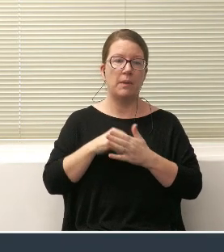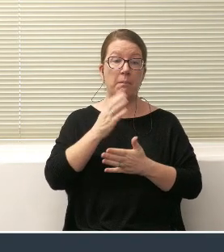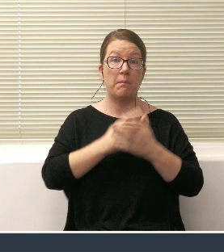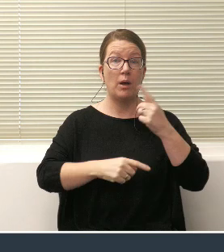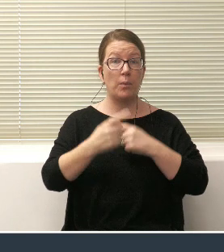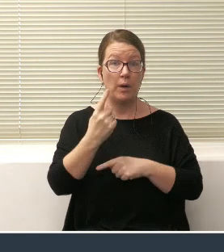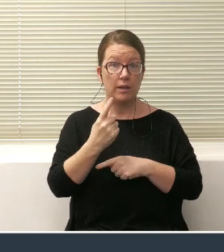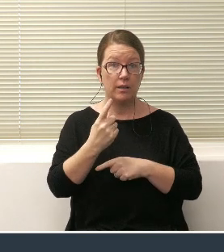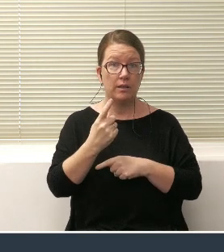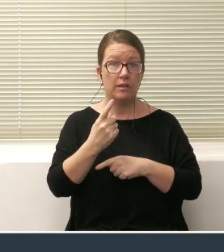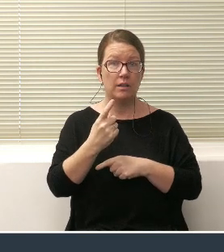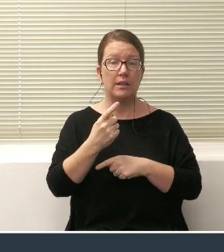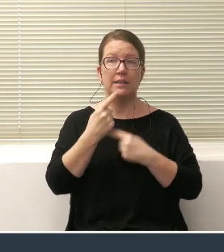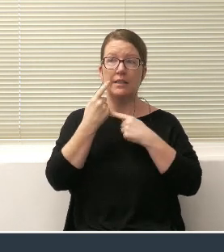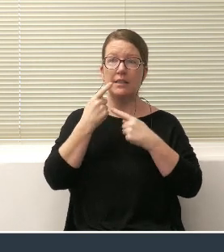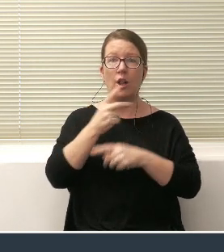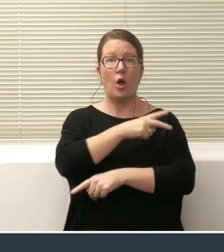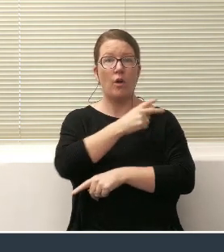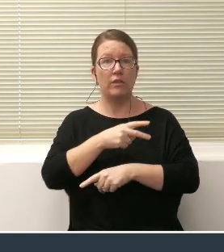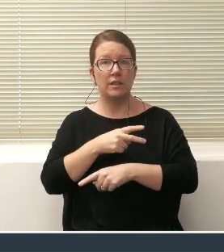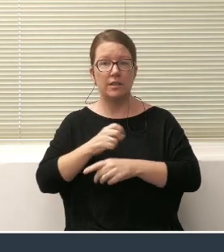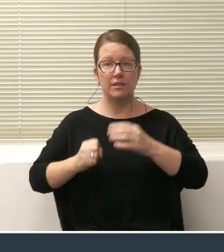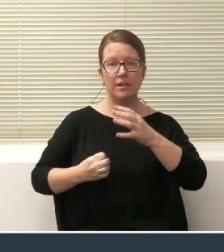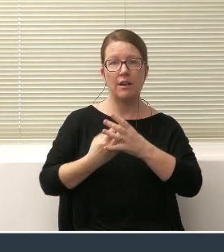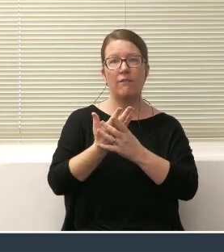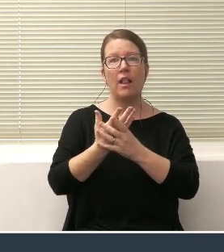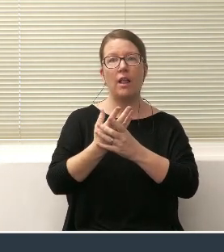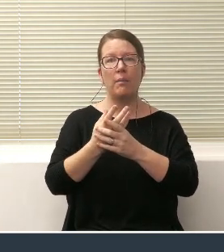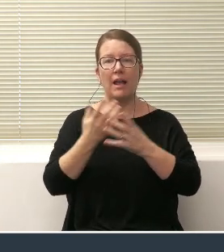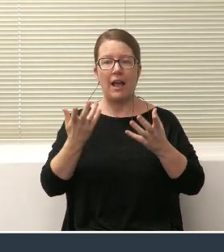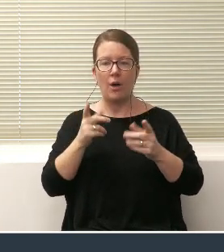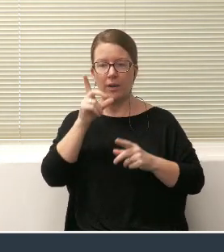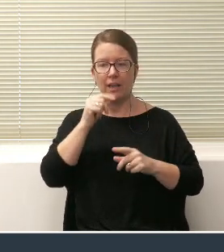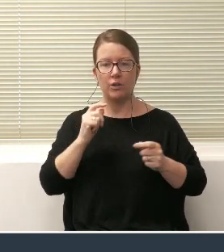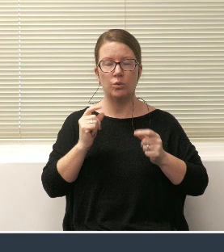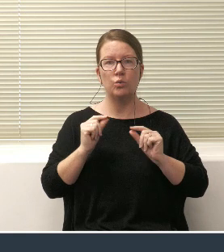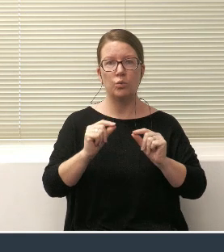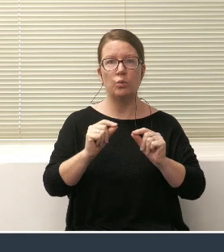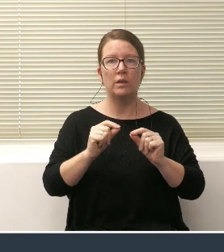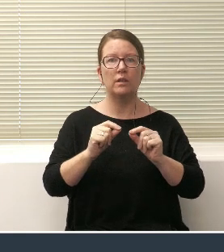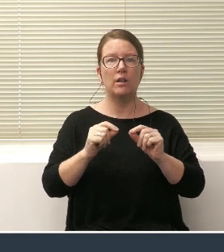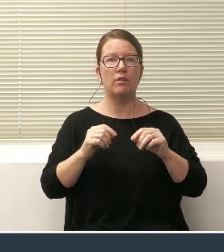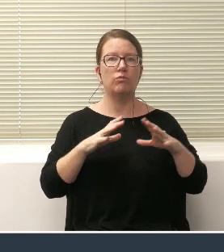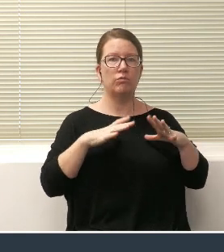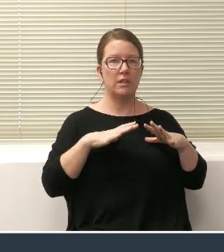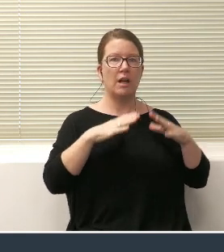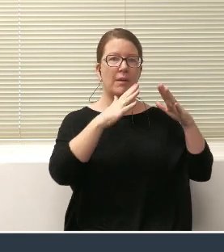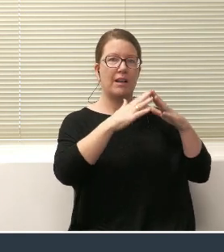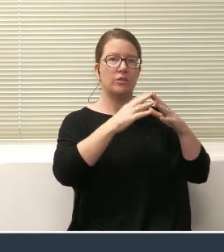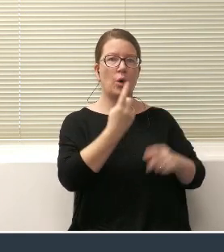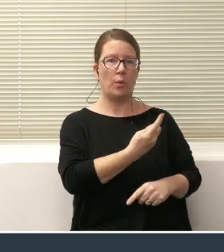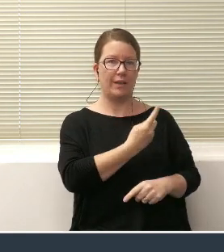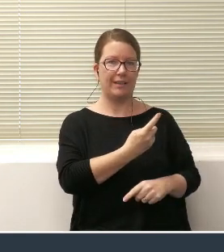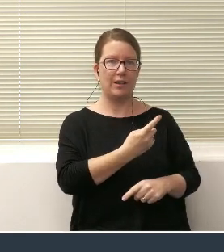the recommendation, direct officers to develop an implementation plan for shifting council's focus towards delivering retirement housing